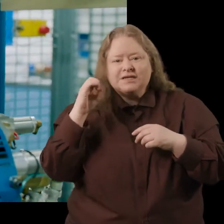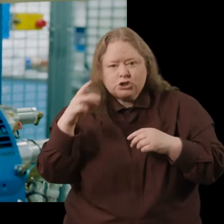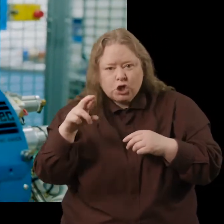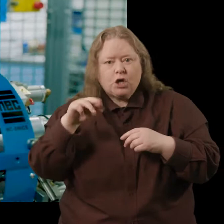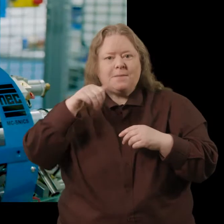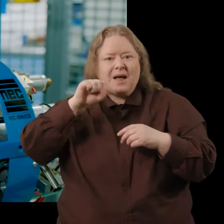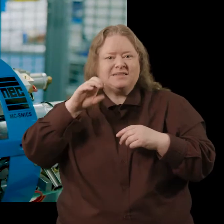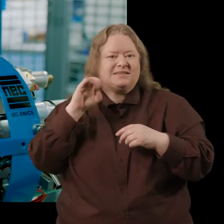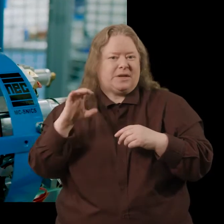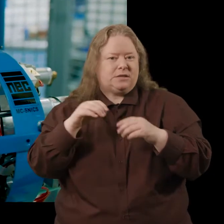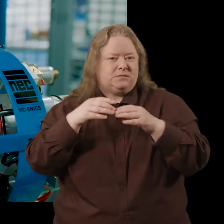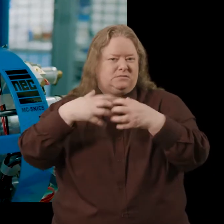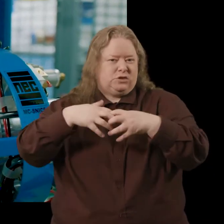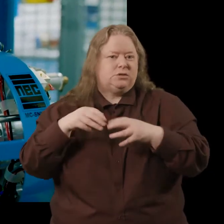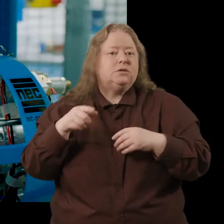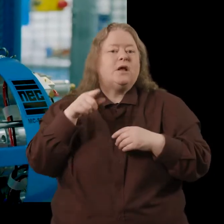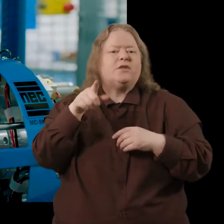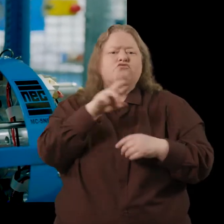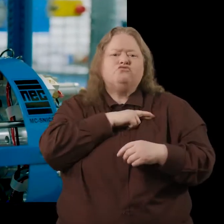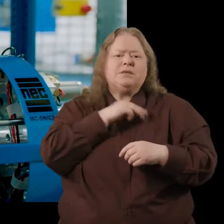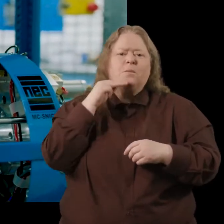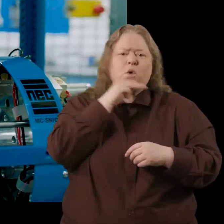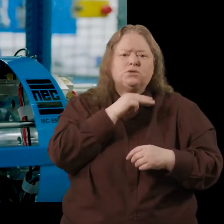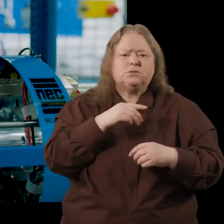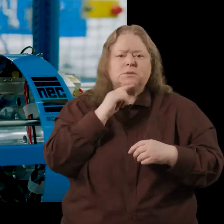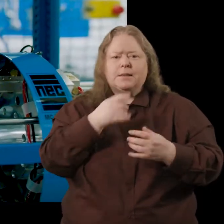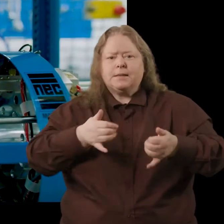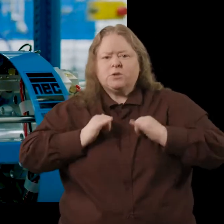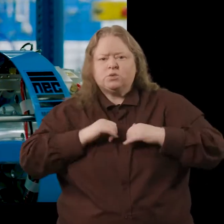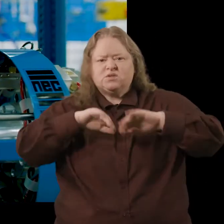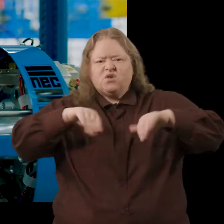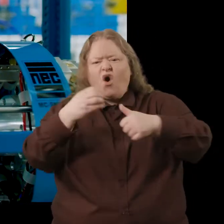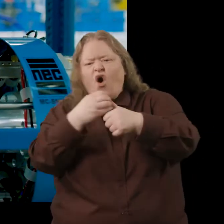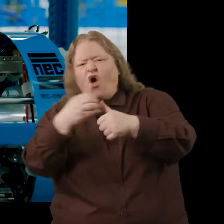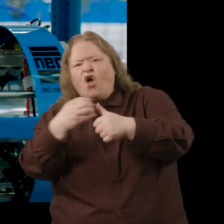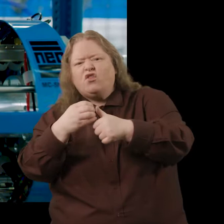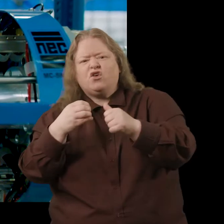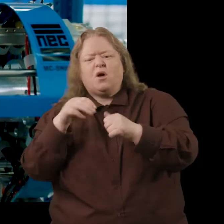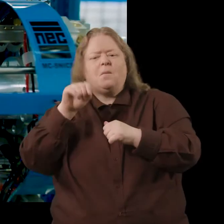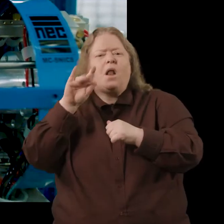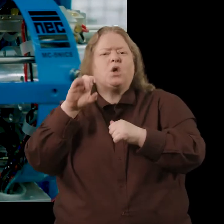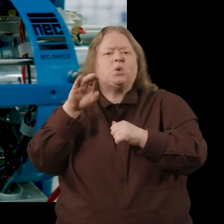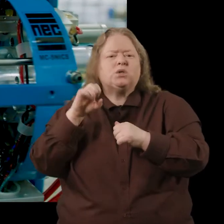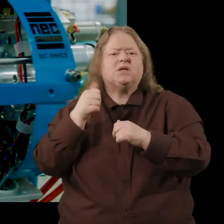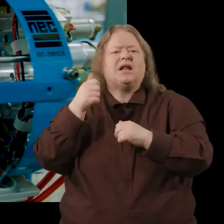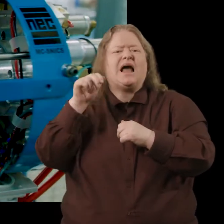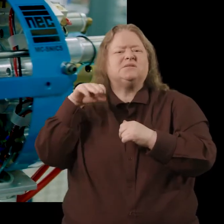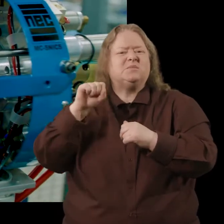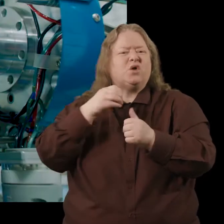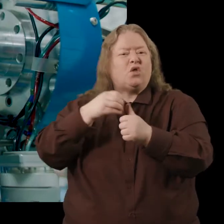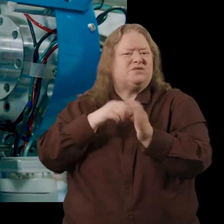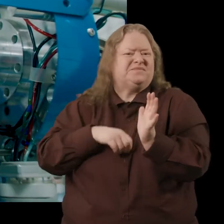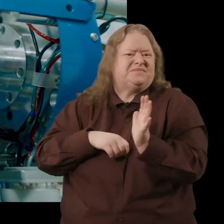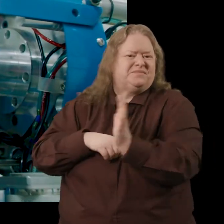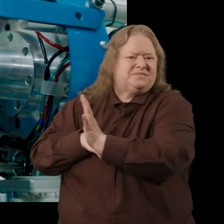spectrometer. And that's really important in terms of its ability to filter out all other molecules, all other atoms, and